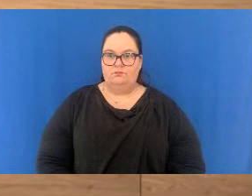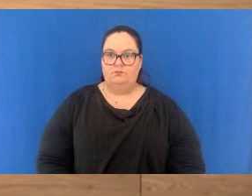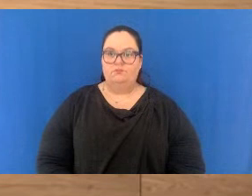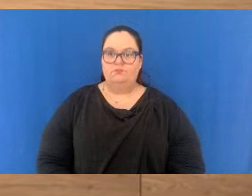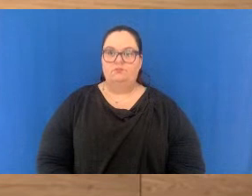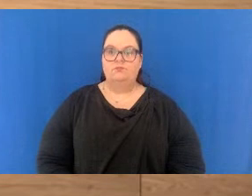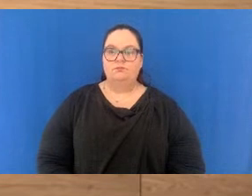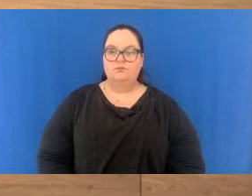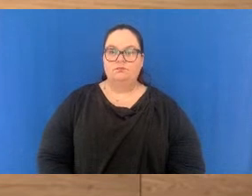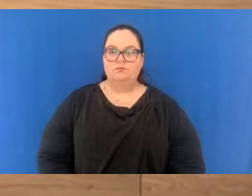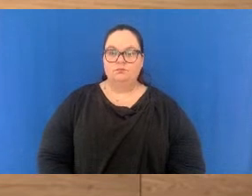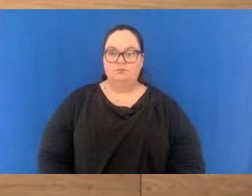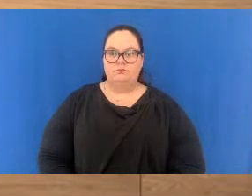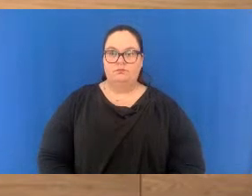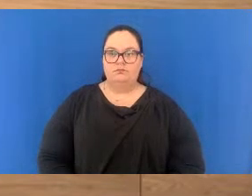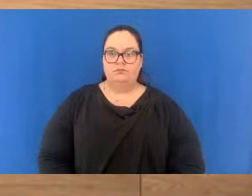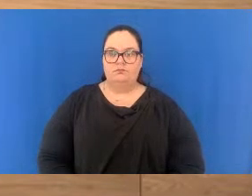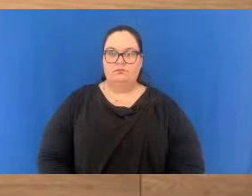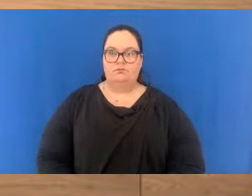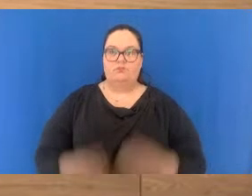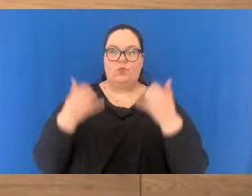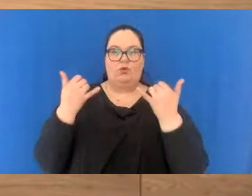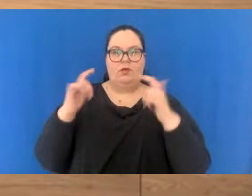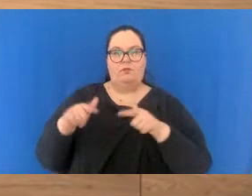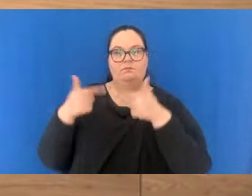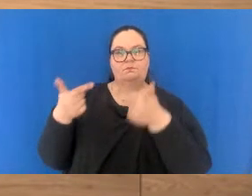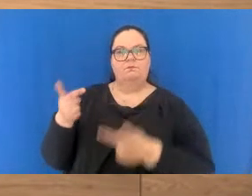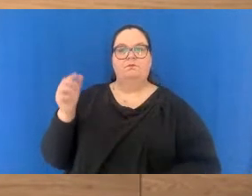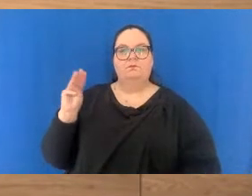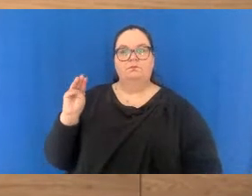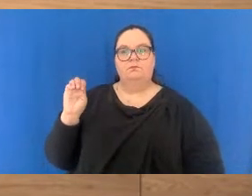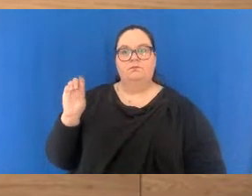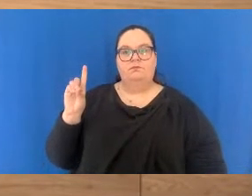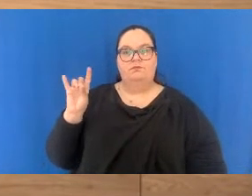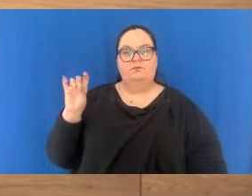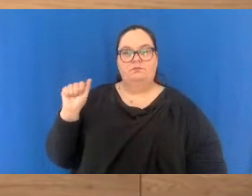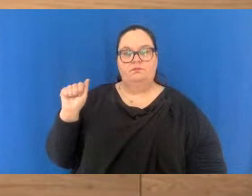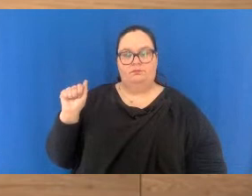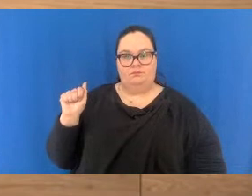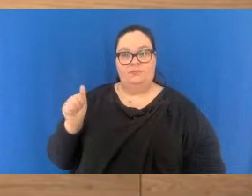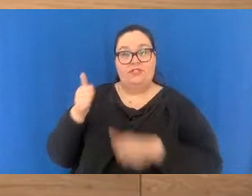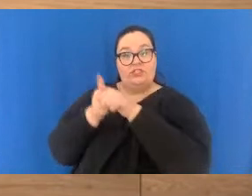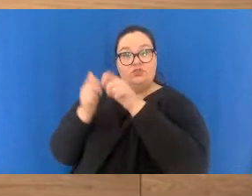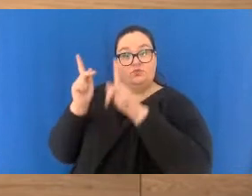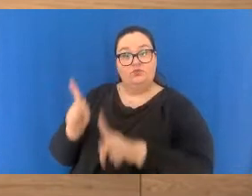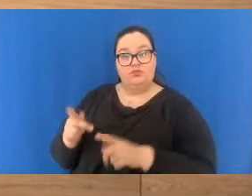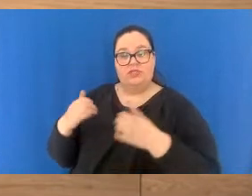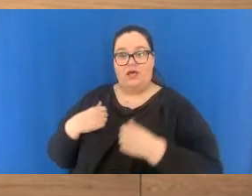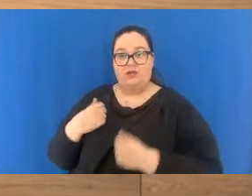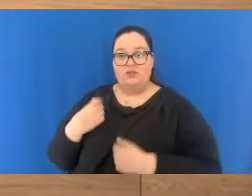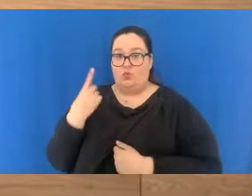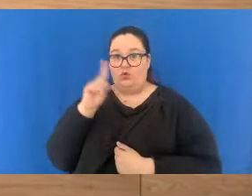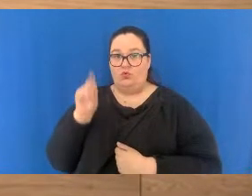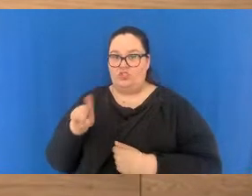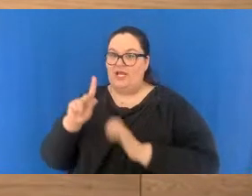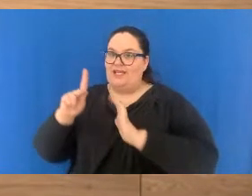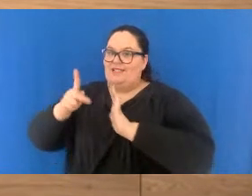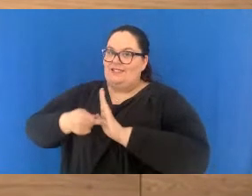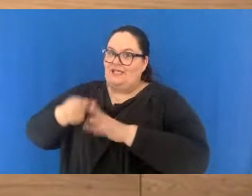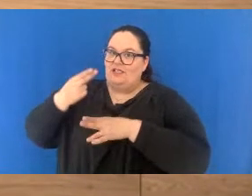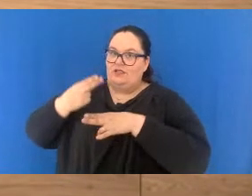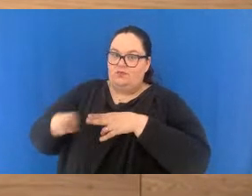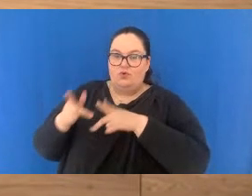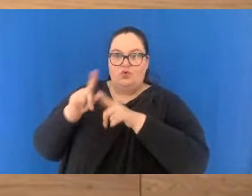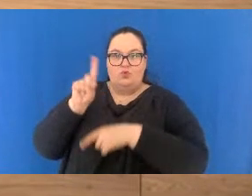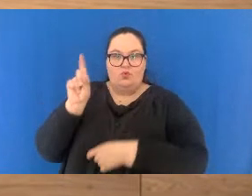speak. For members of the media, each reporter will have a question and a follow-up question.